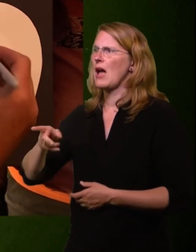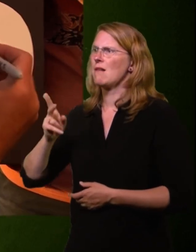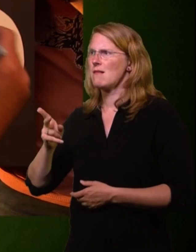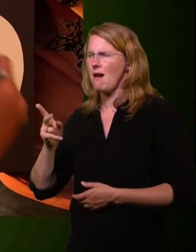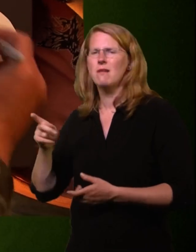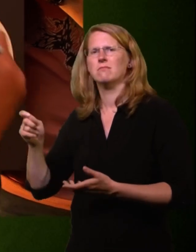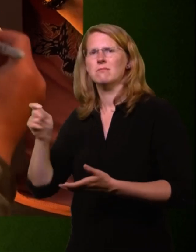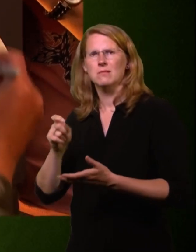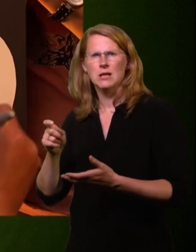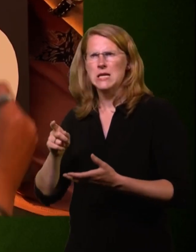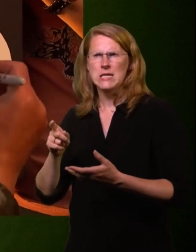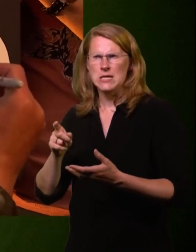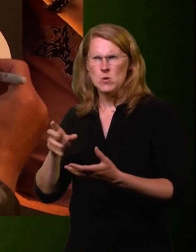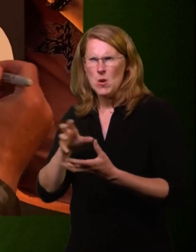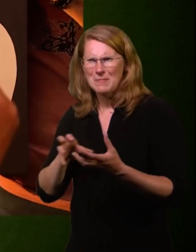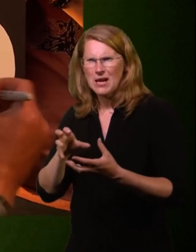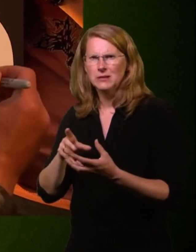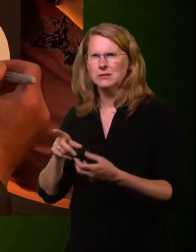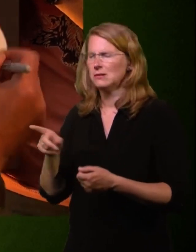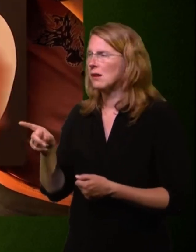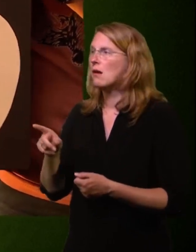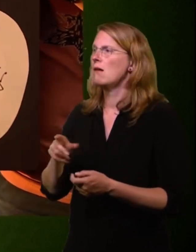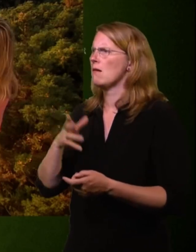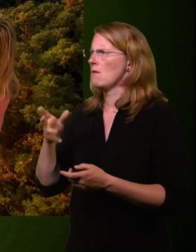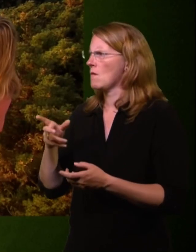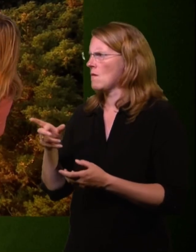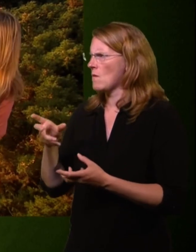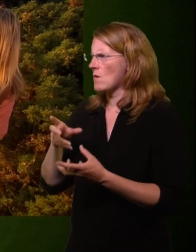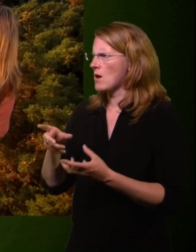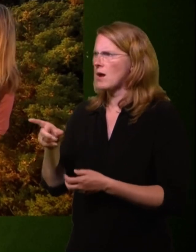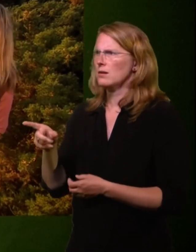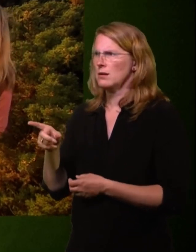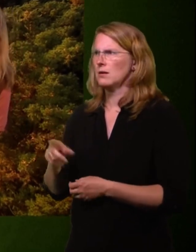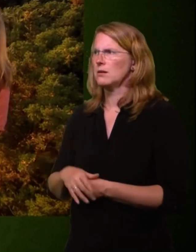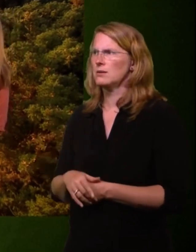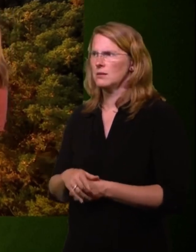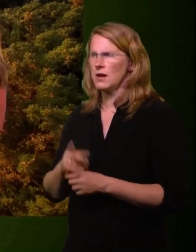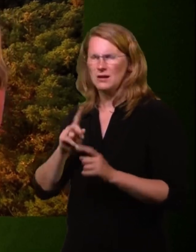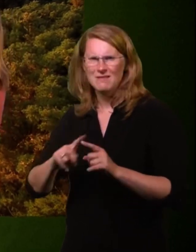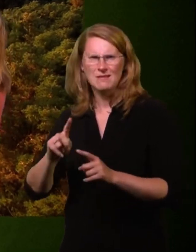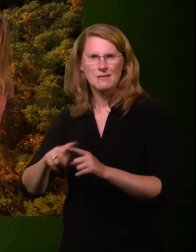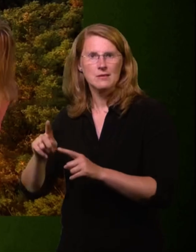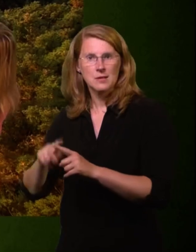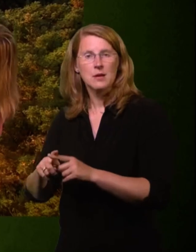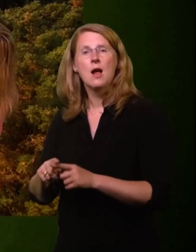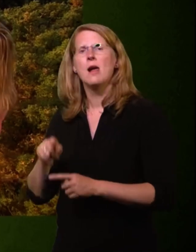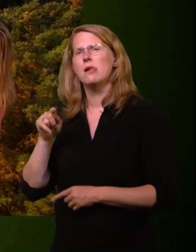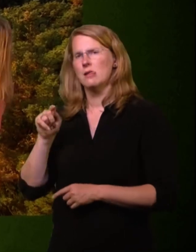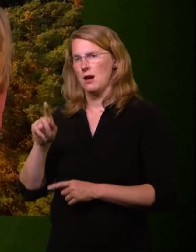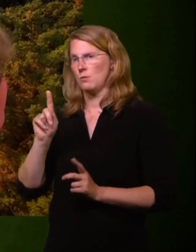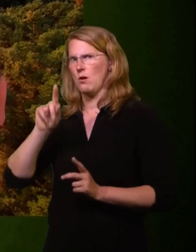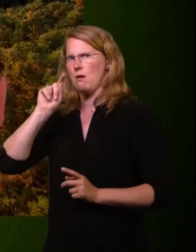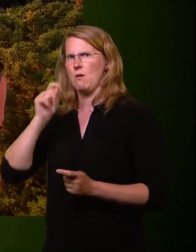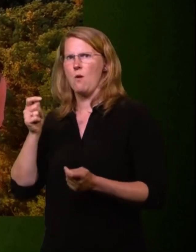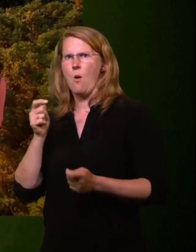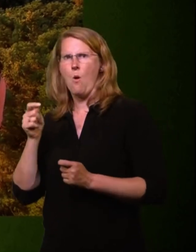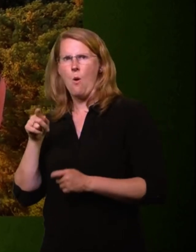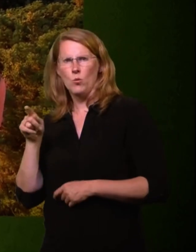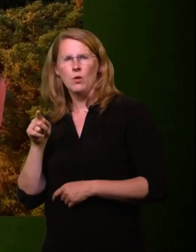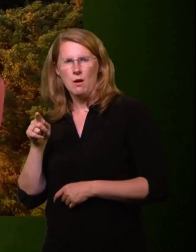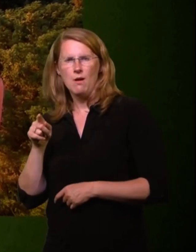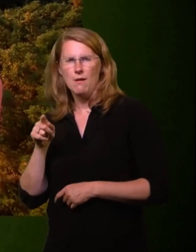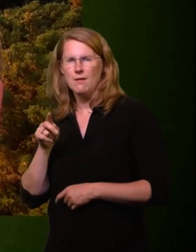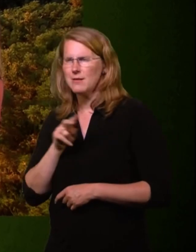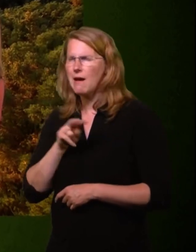time and time again, just like that. And effectively, that is what these hosts are doing.